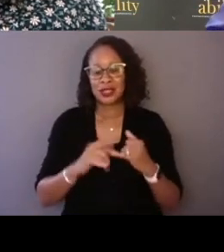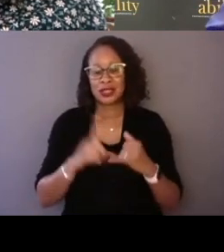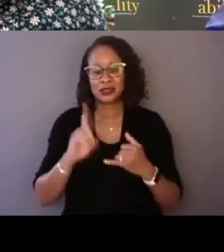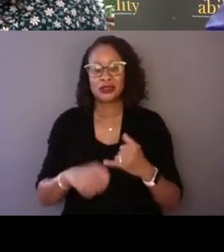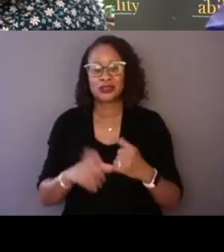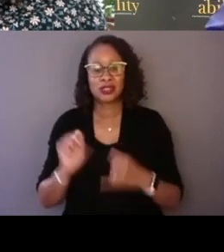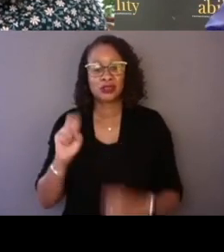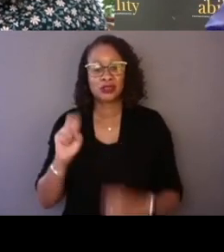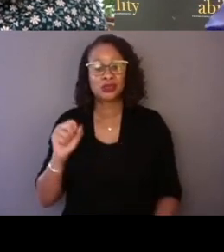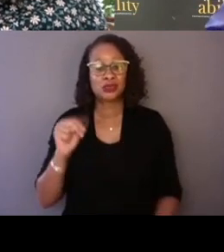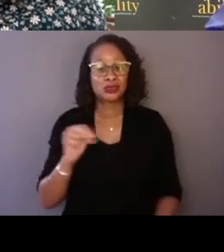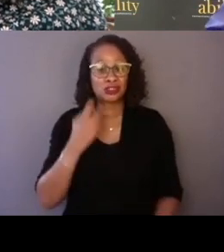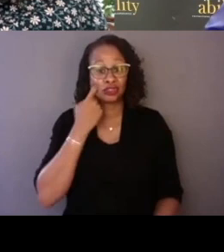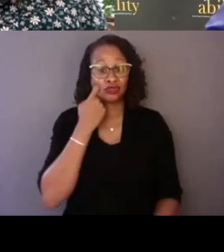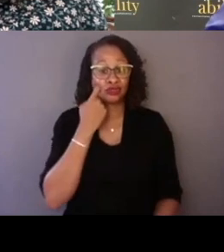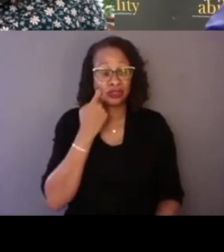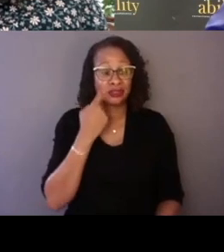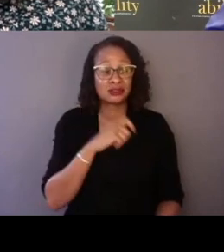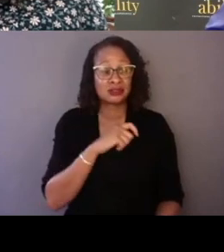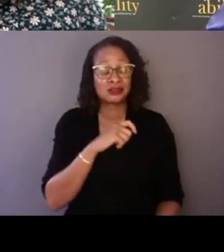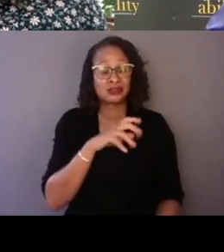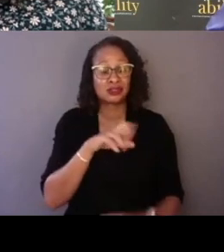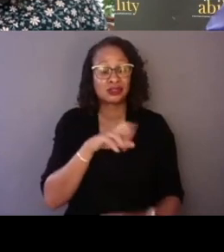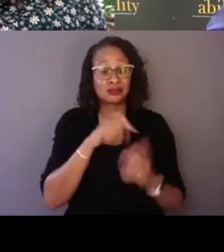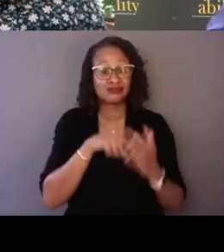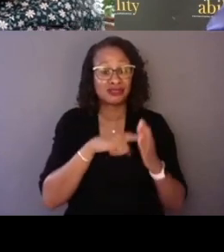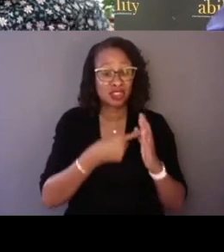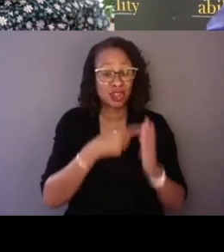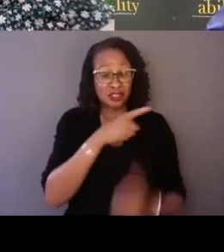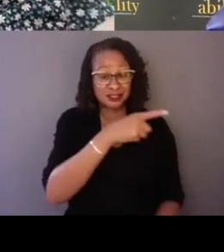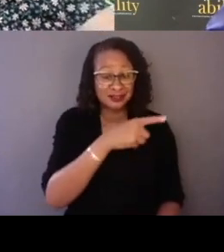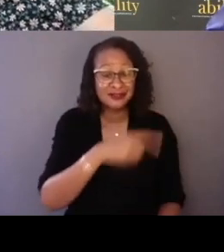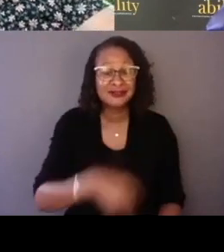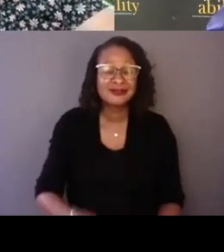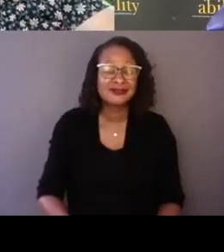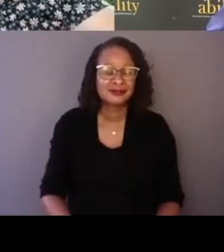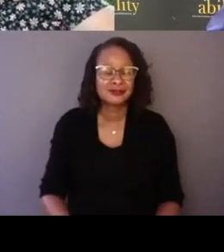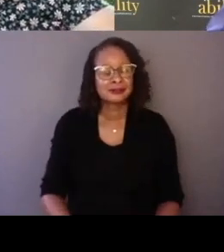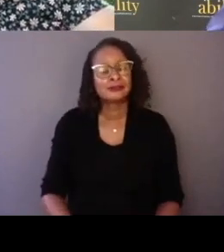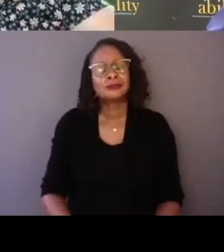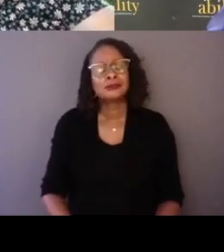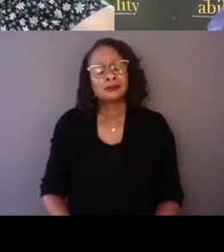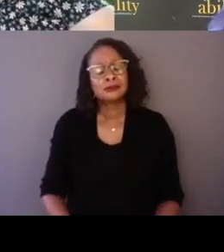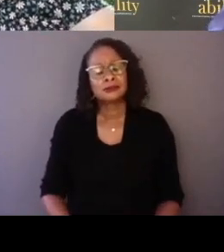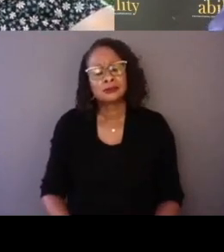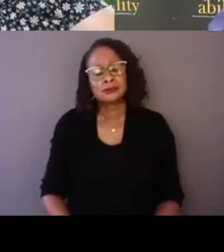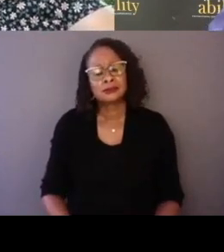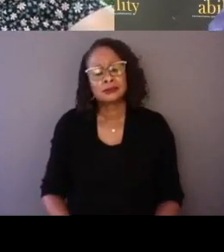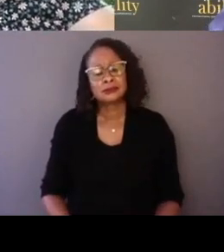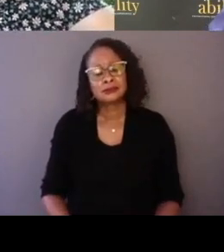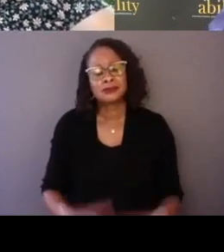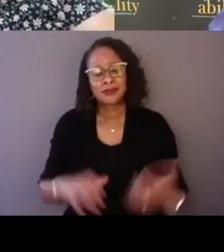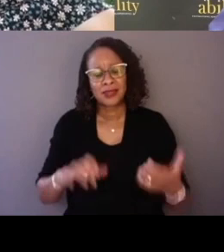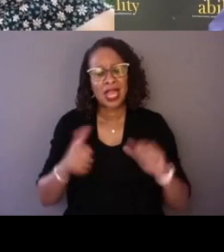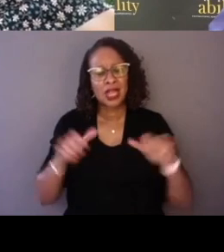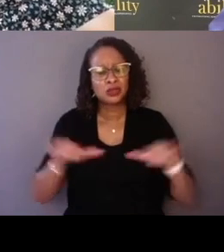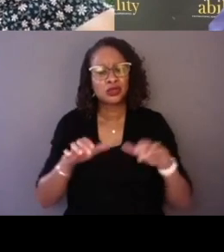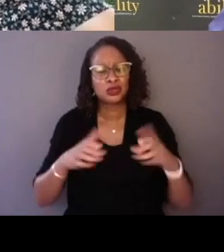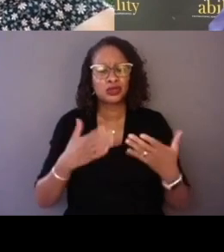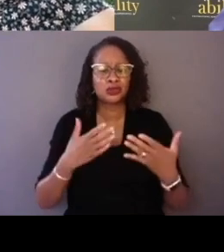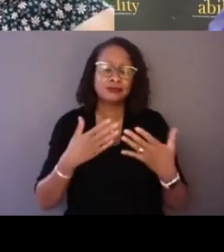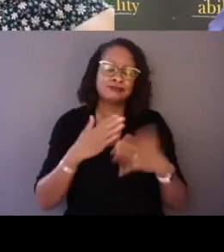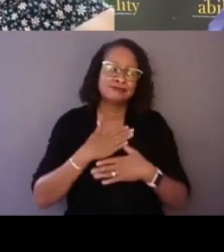you just referenced the need for it, we'll have you start with it. Is how do you graciously